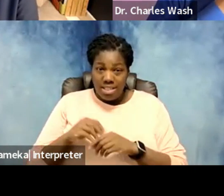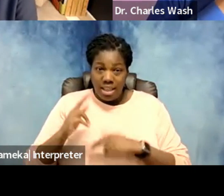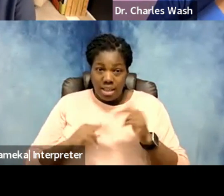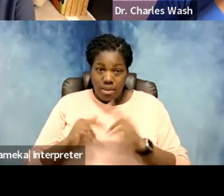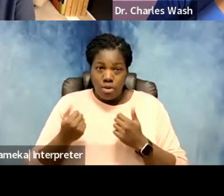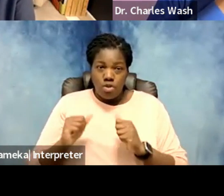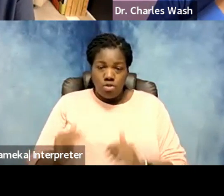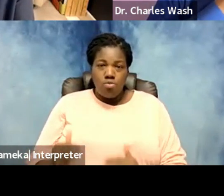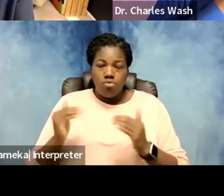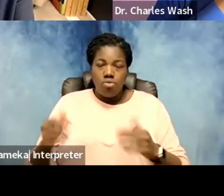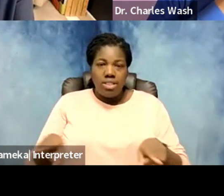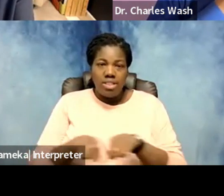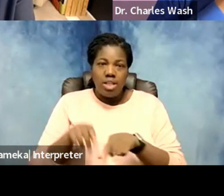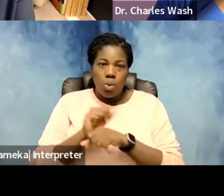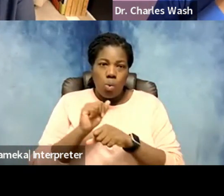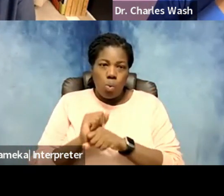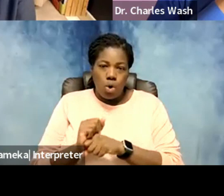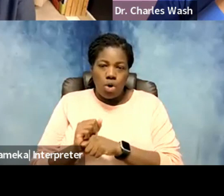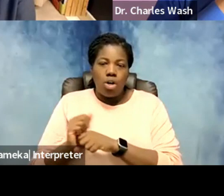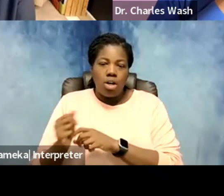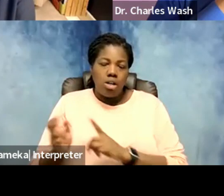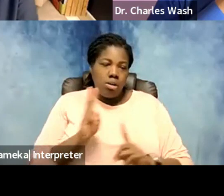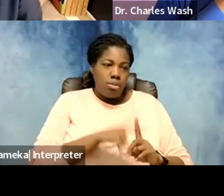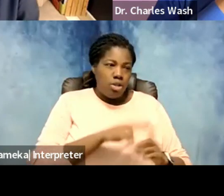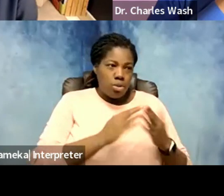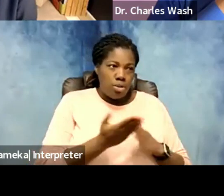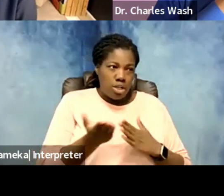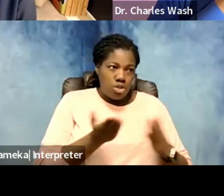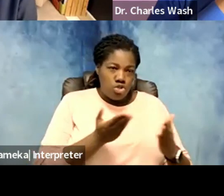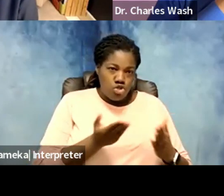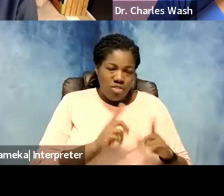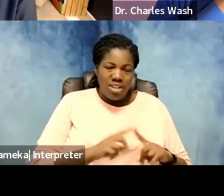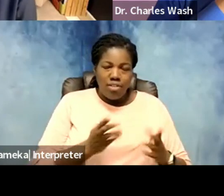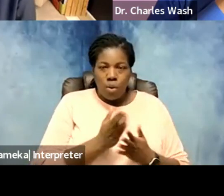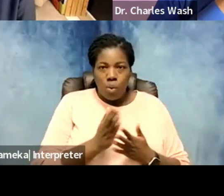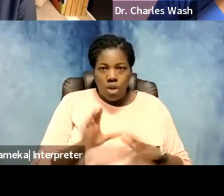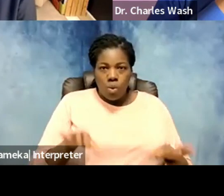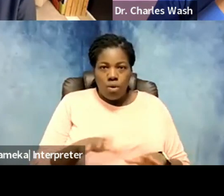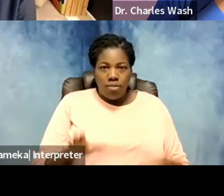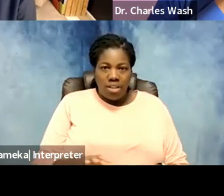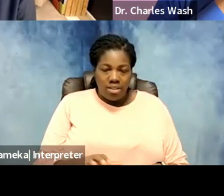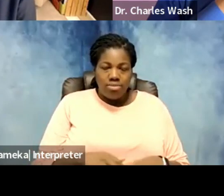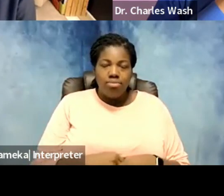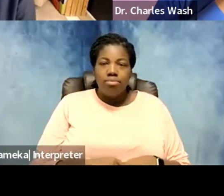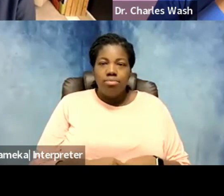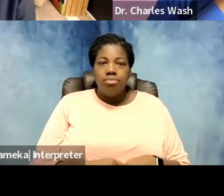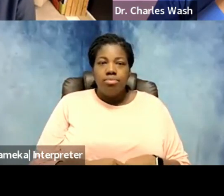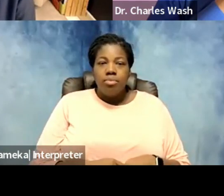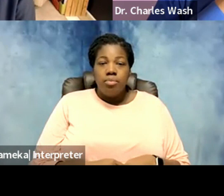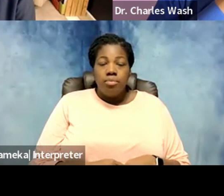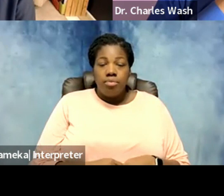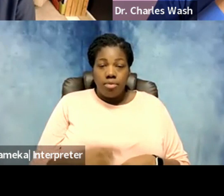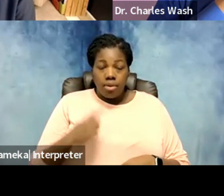elevate that same work in the communities in which they serve in a different way than we've done in the past. I think